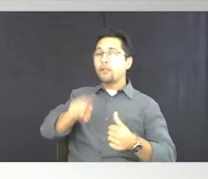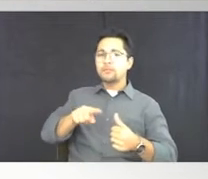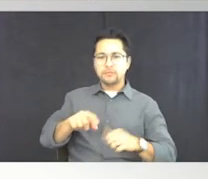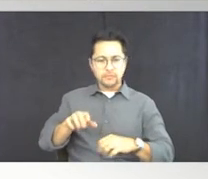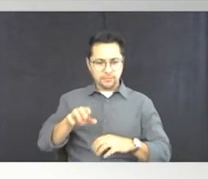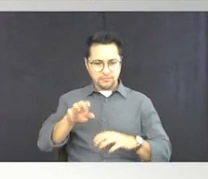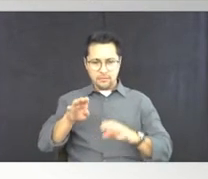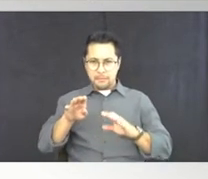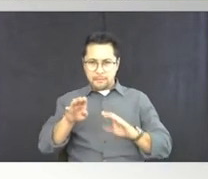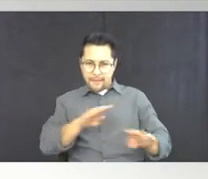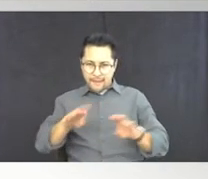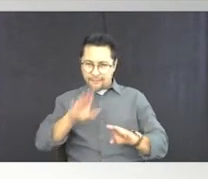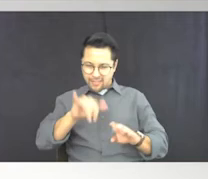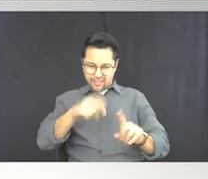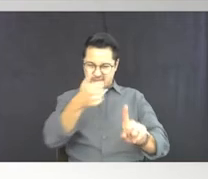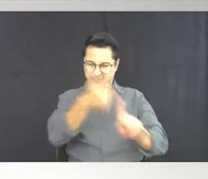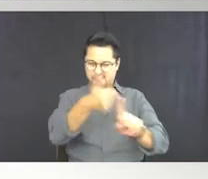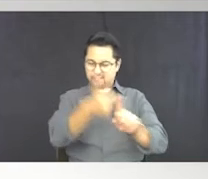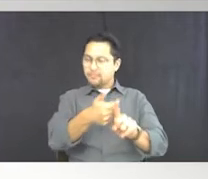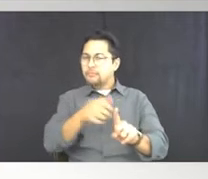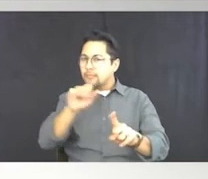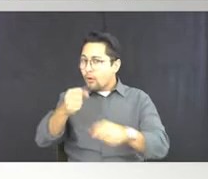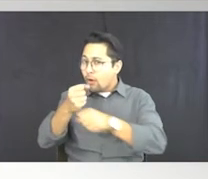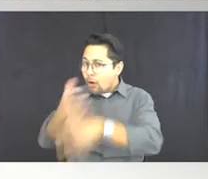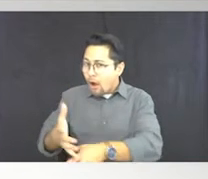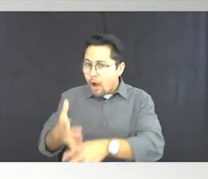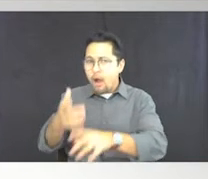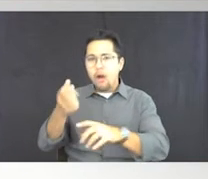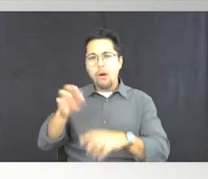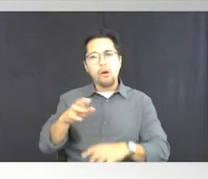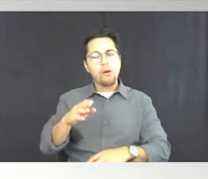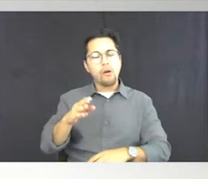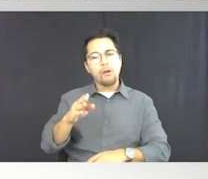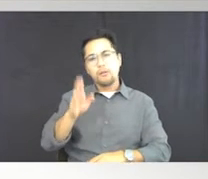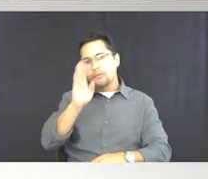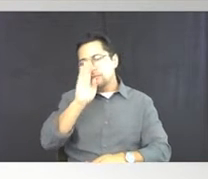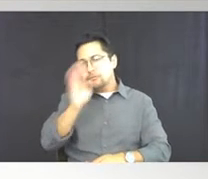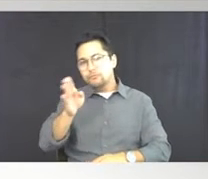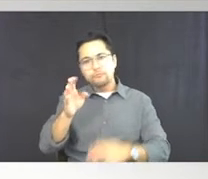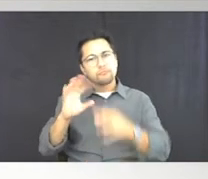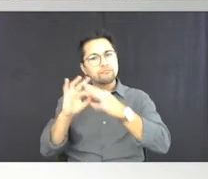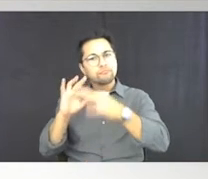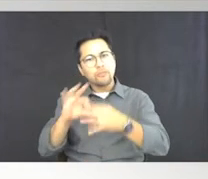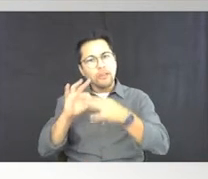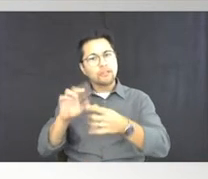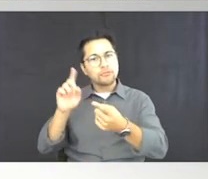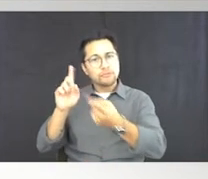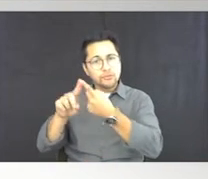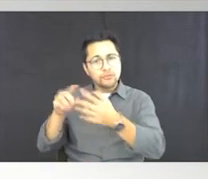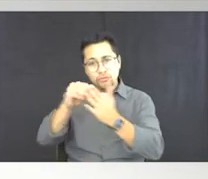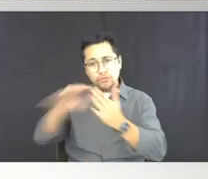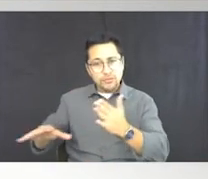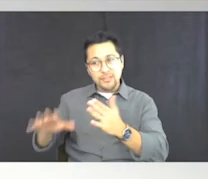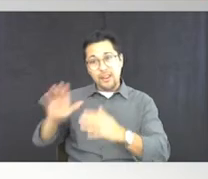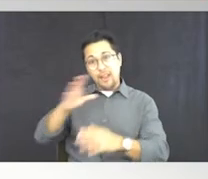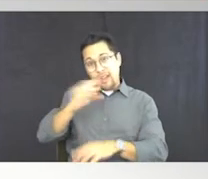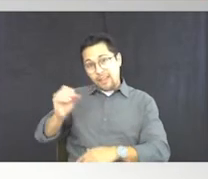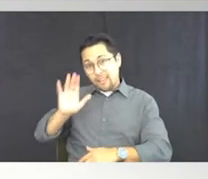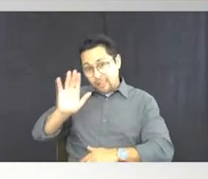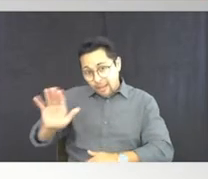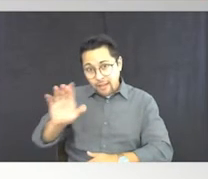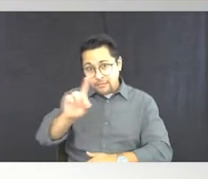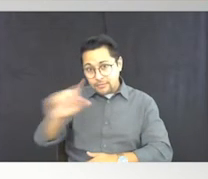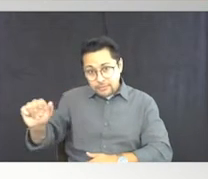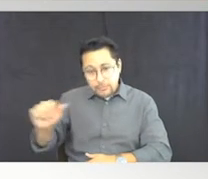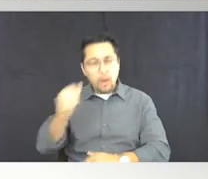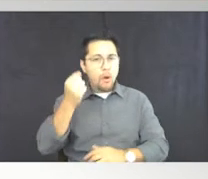in question caused by, or did it have a direct and substantial relationship to the student's disability,